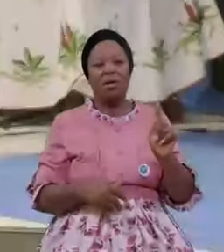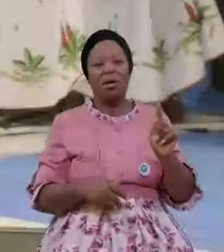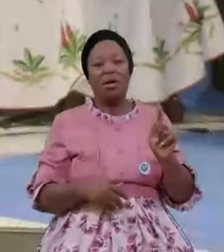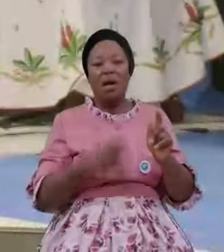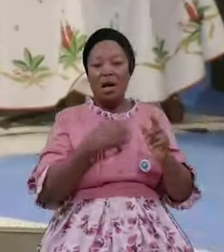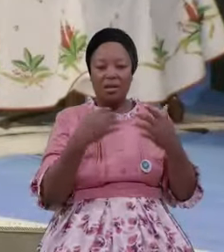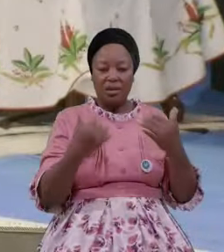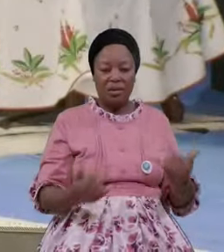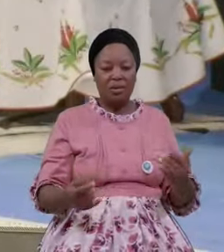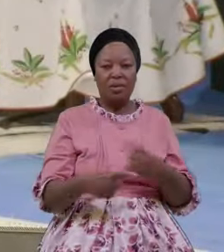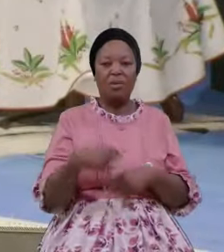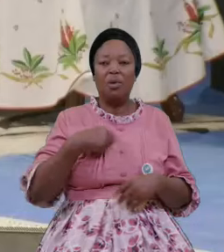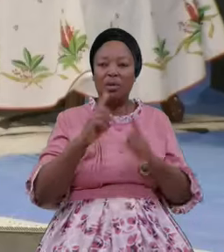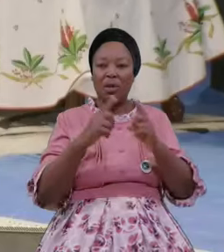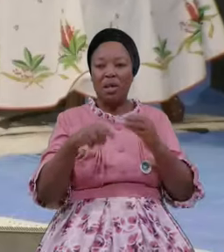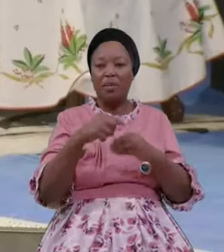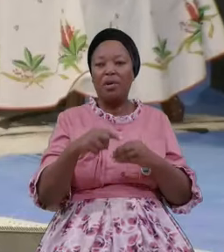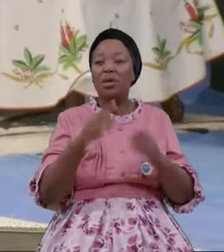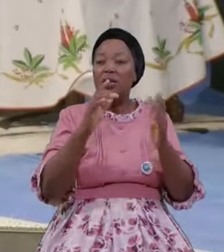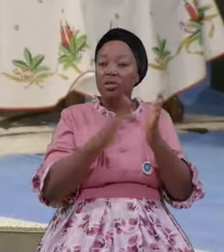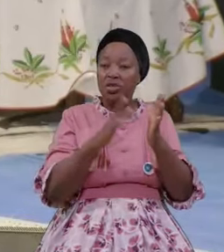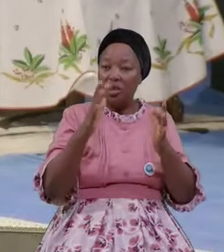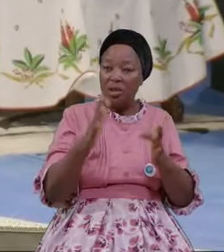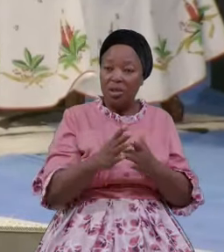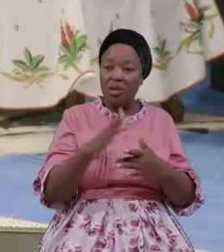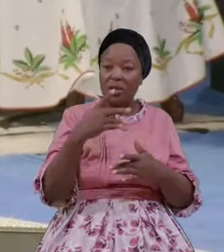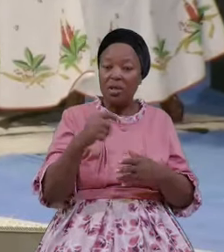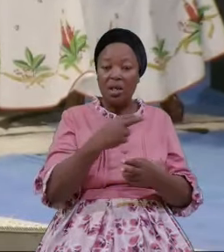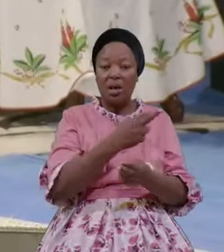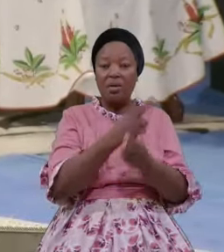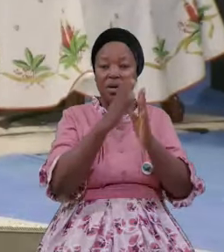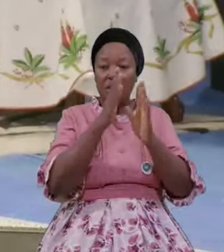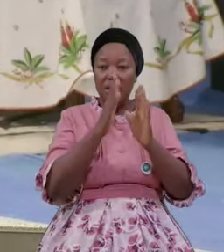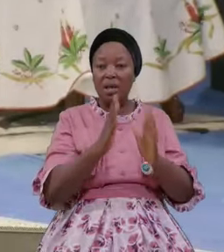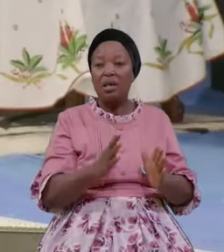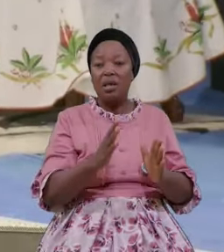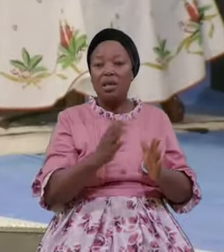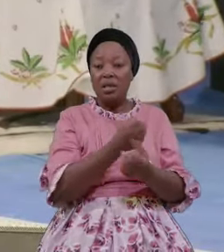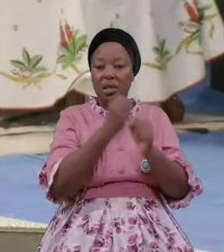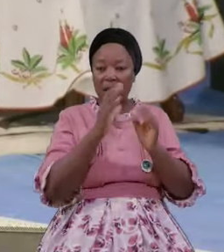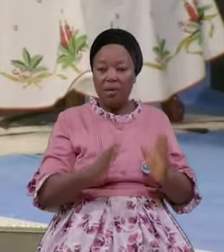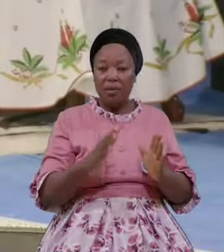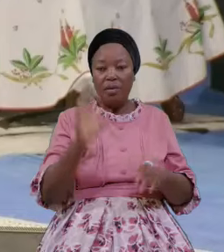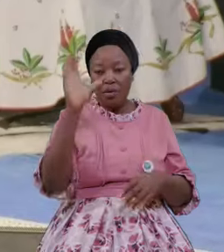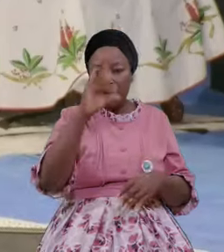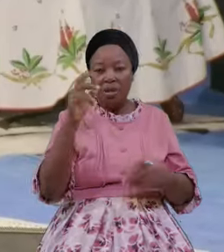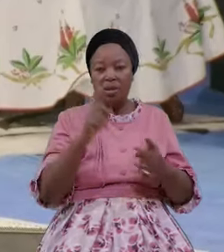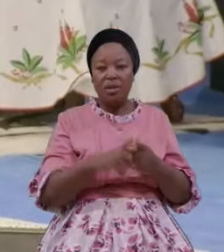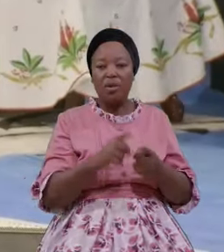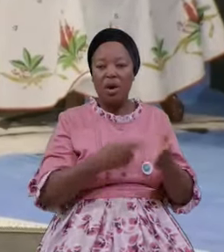talking about Jesus, the Redeemer, seeking to restore, to renew, and